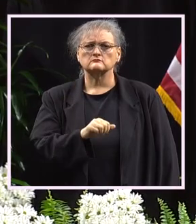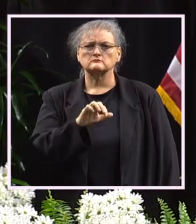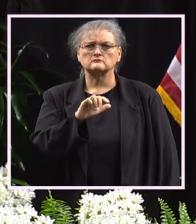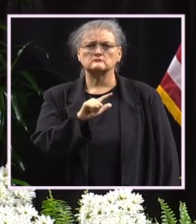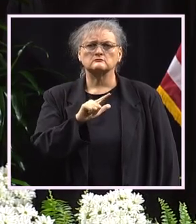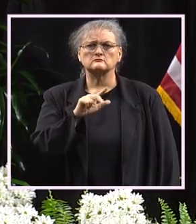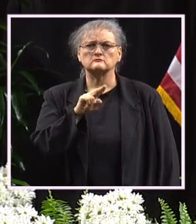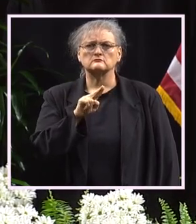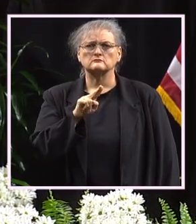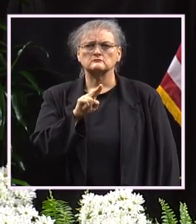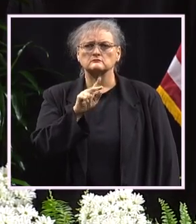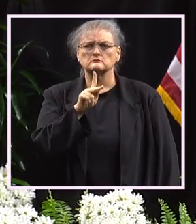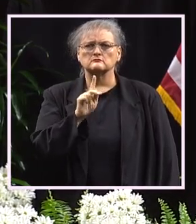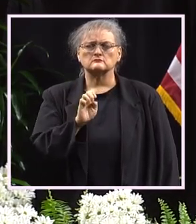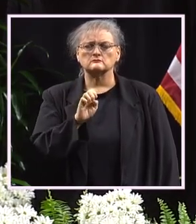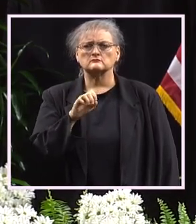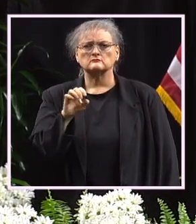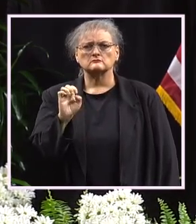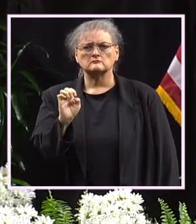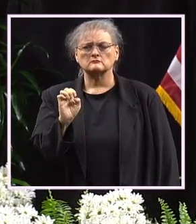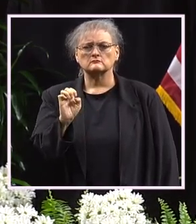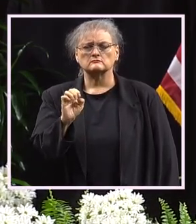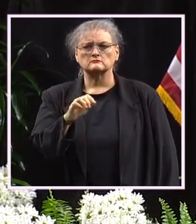Luke Thomas Edgman.